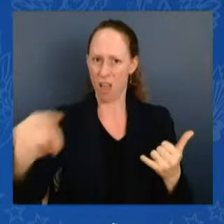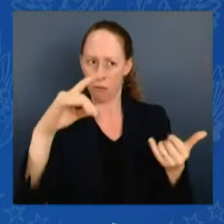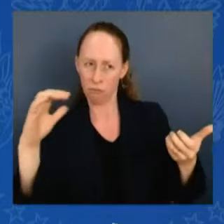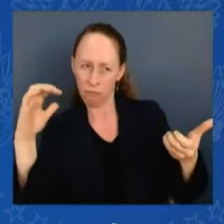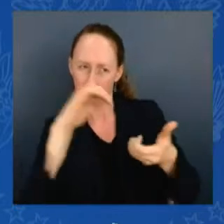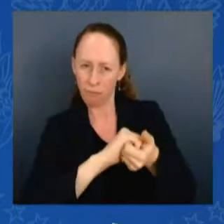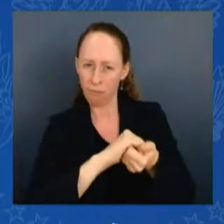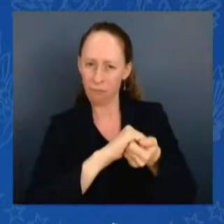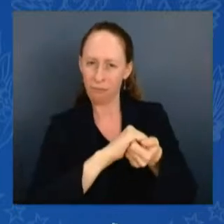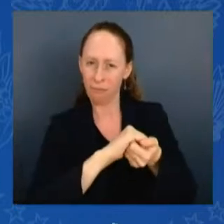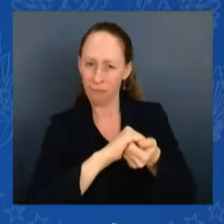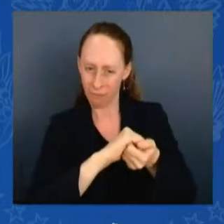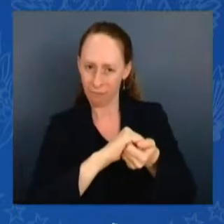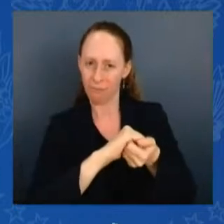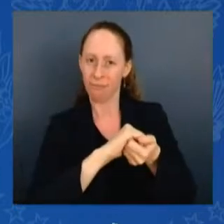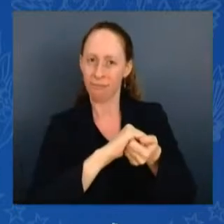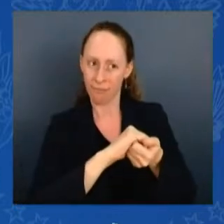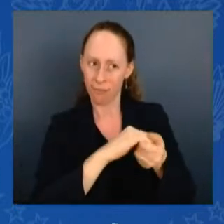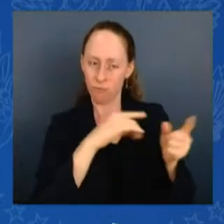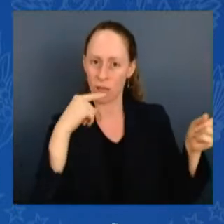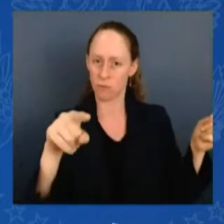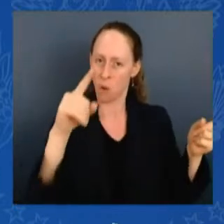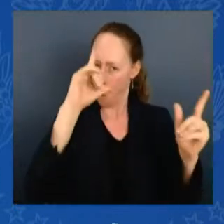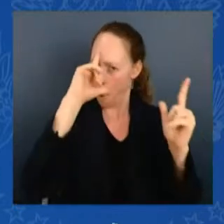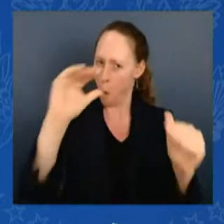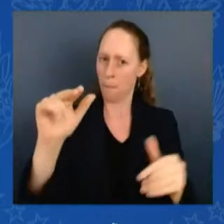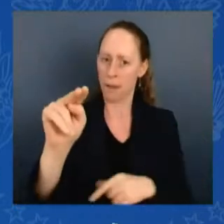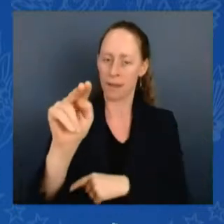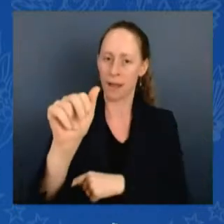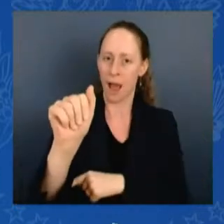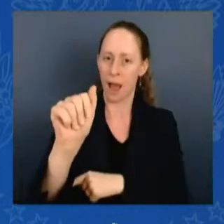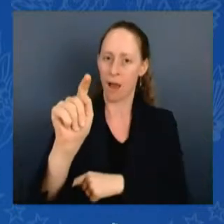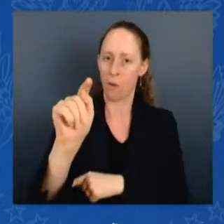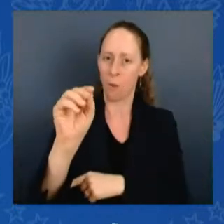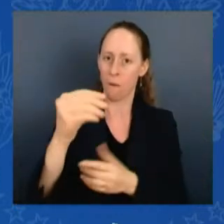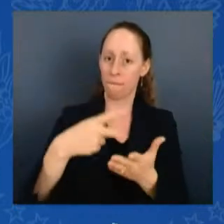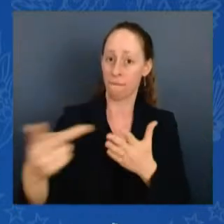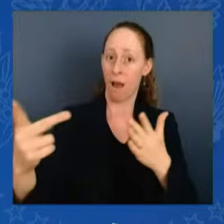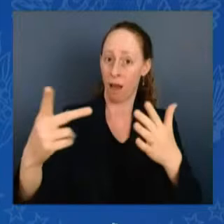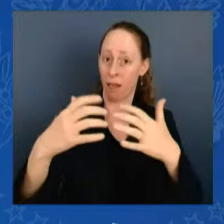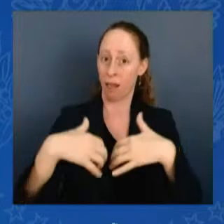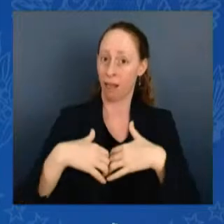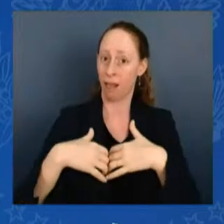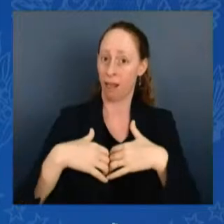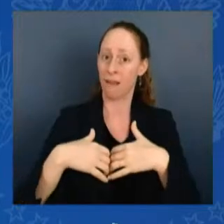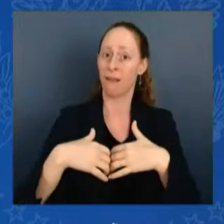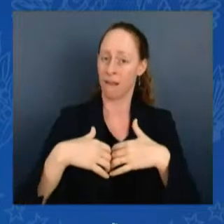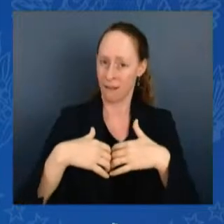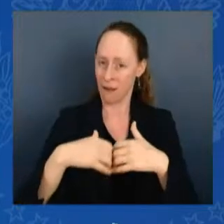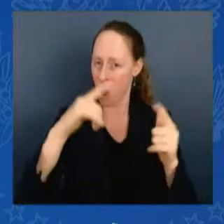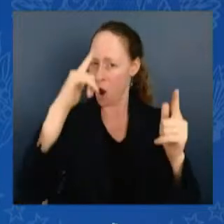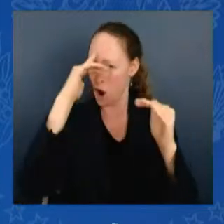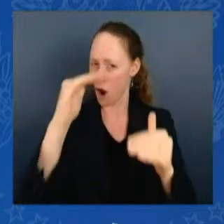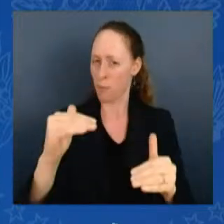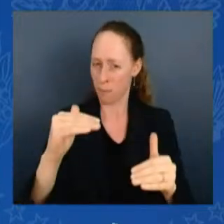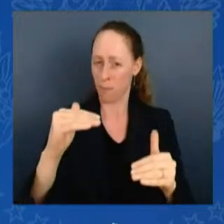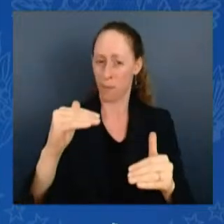So the outcome of this war will shape global security for decades to come.